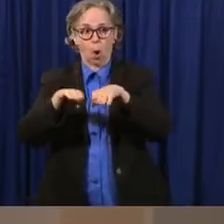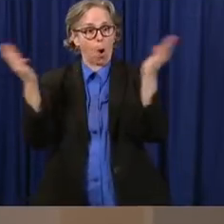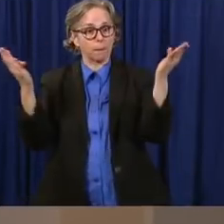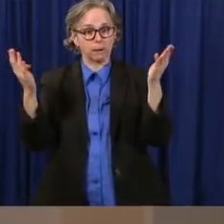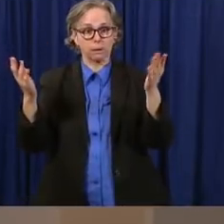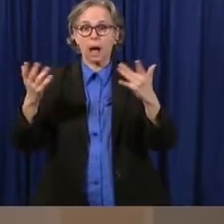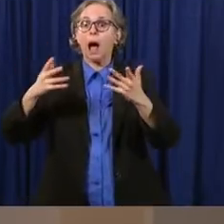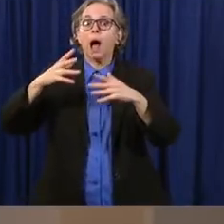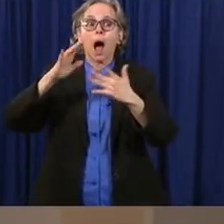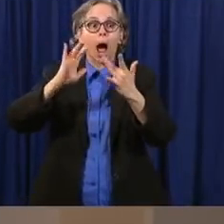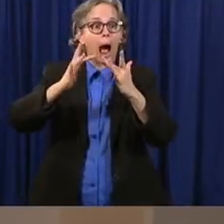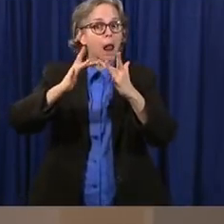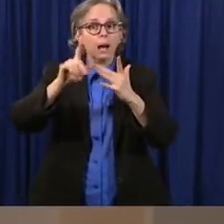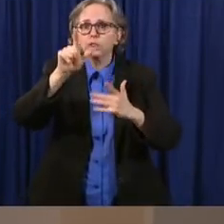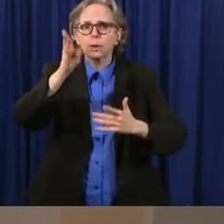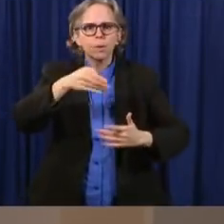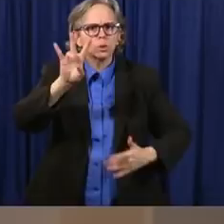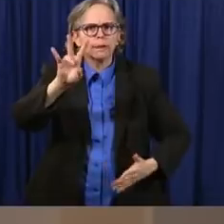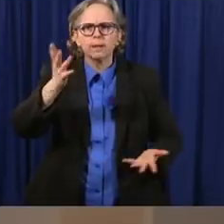And literally